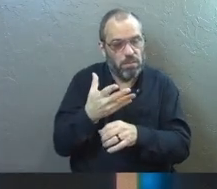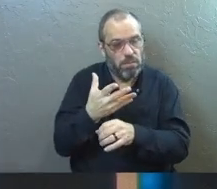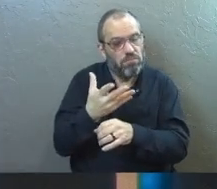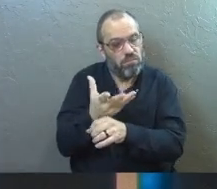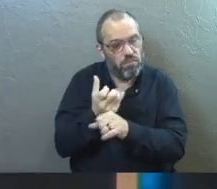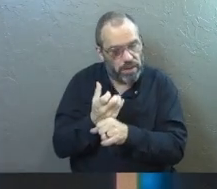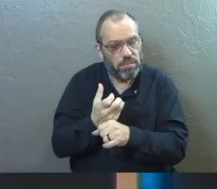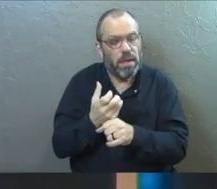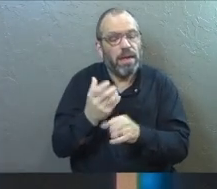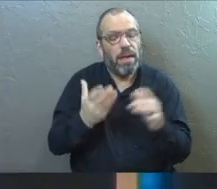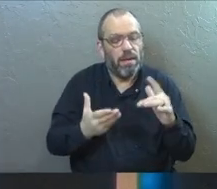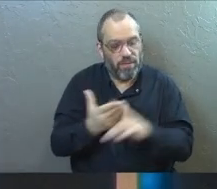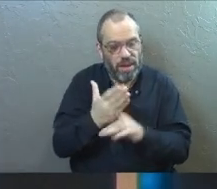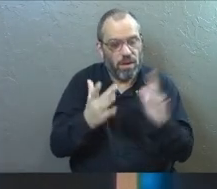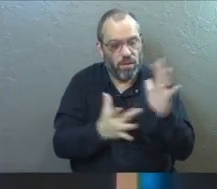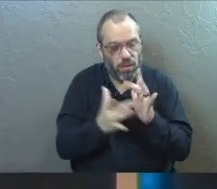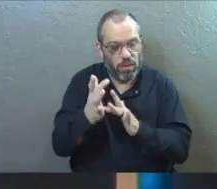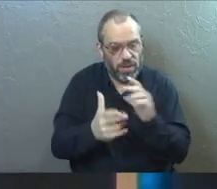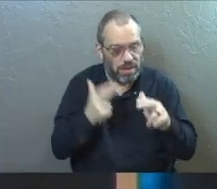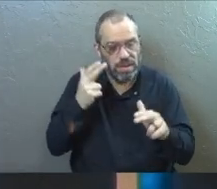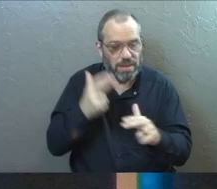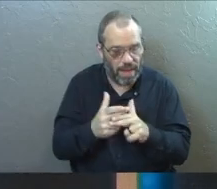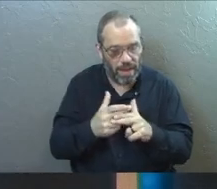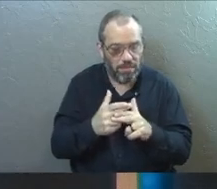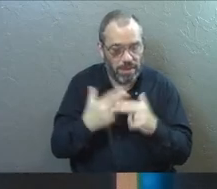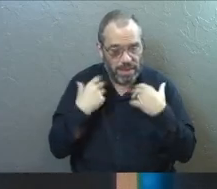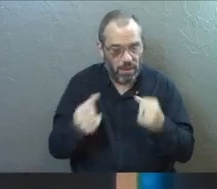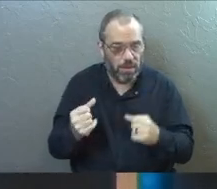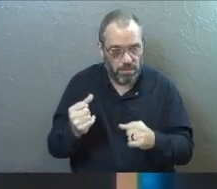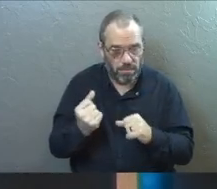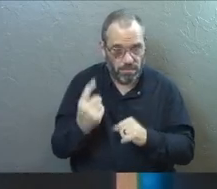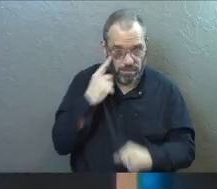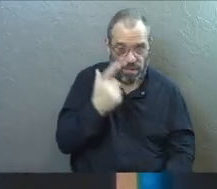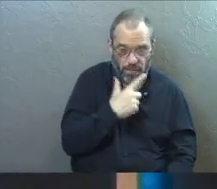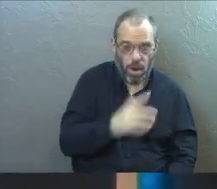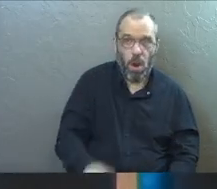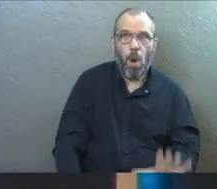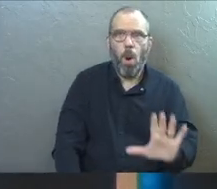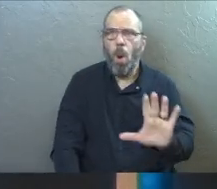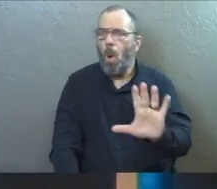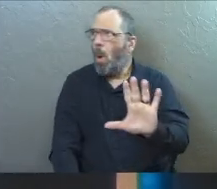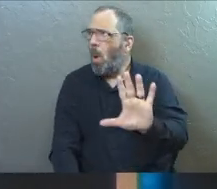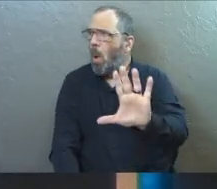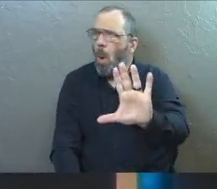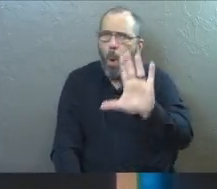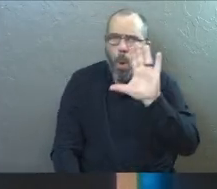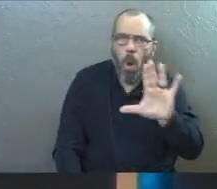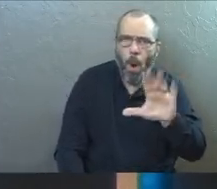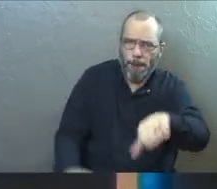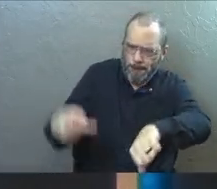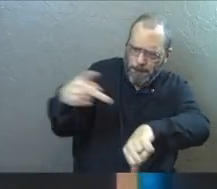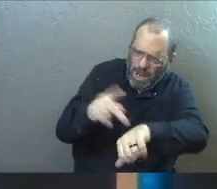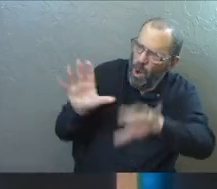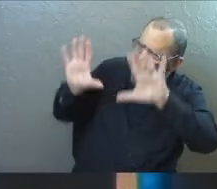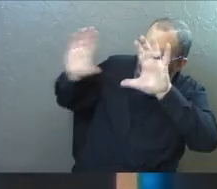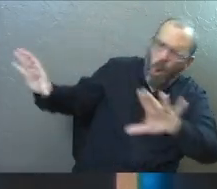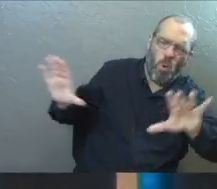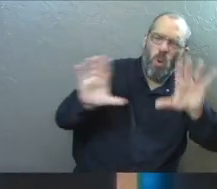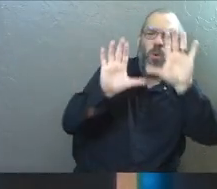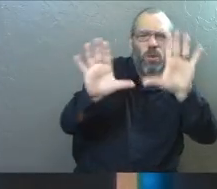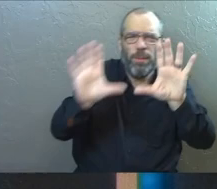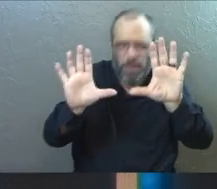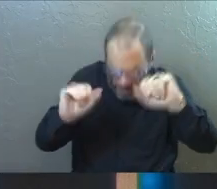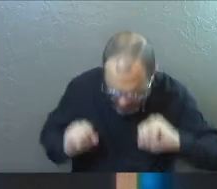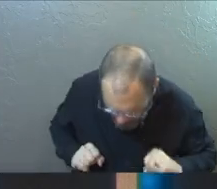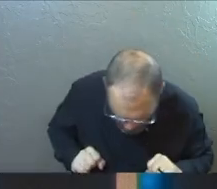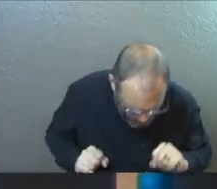in Jesus' name has healed him before your very eyes. Huge, right? So Peter takes a second and goes, hold on. He does a few things